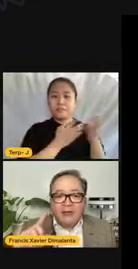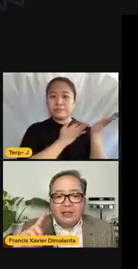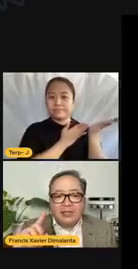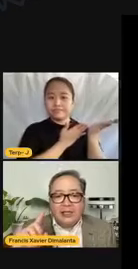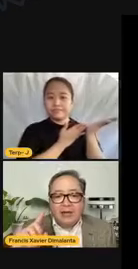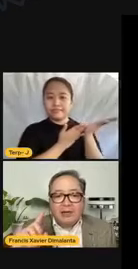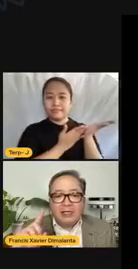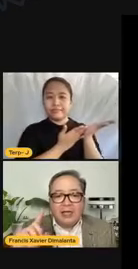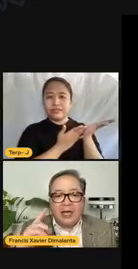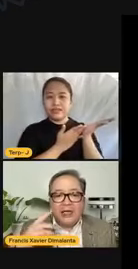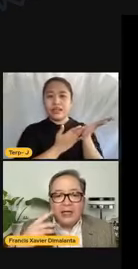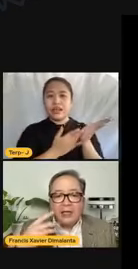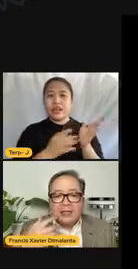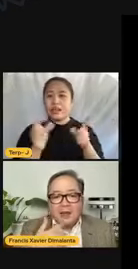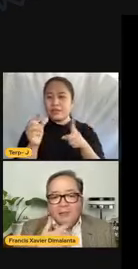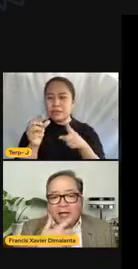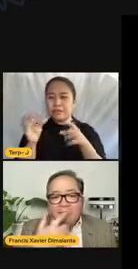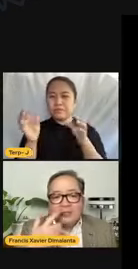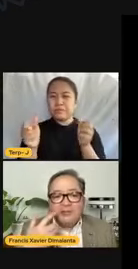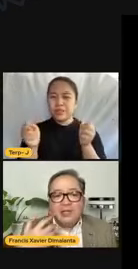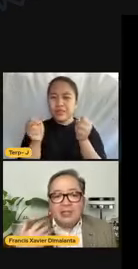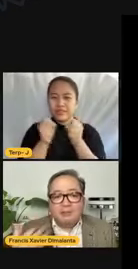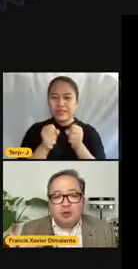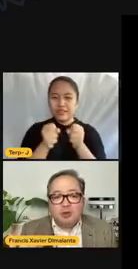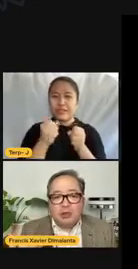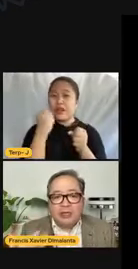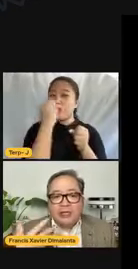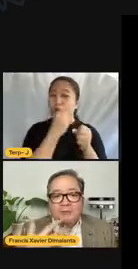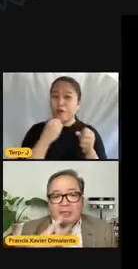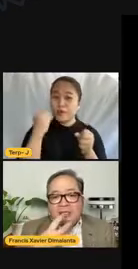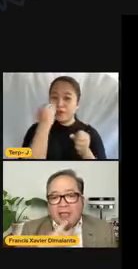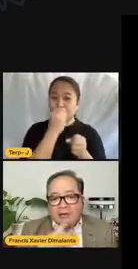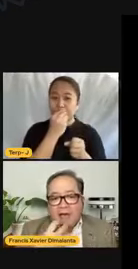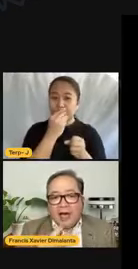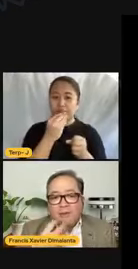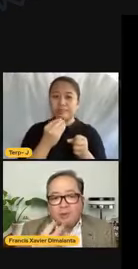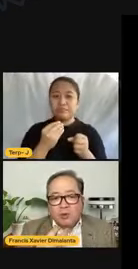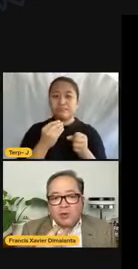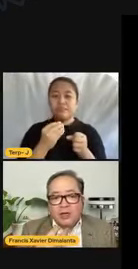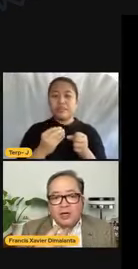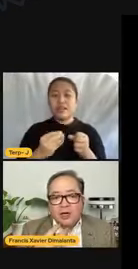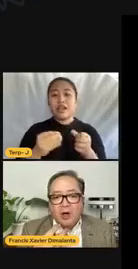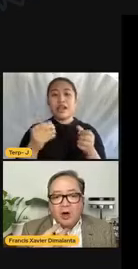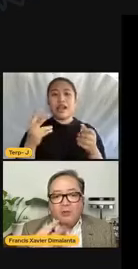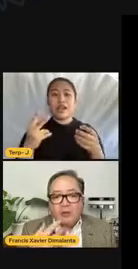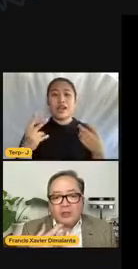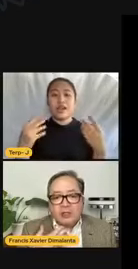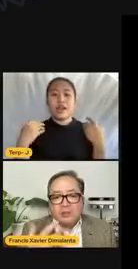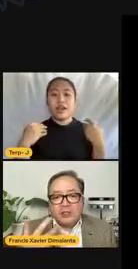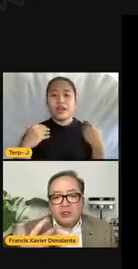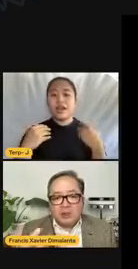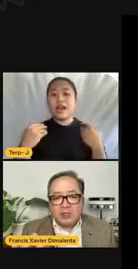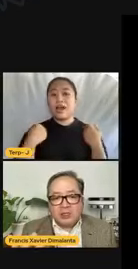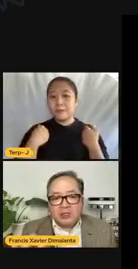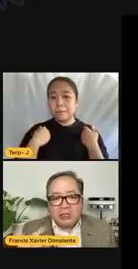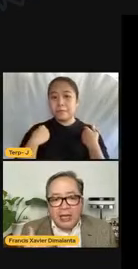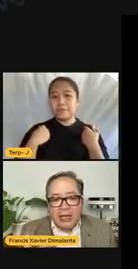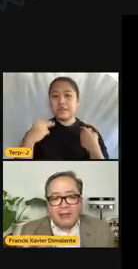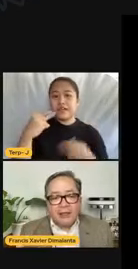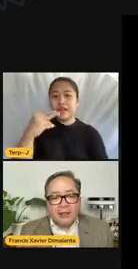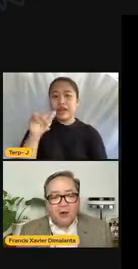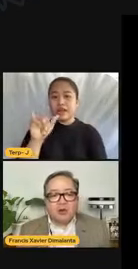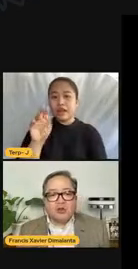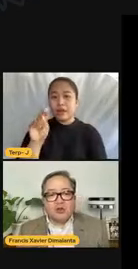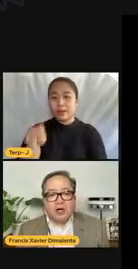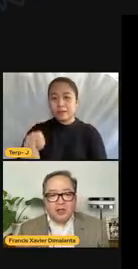an elevated larynx. And sometimes if they keep drooling, it means they have hypotonia of their speech muscles